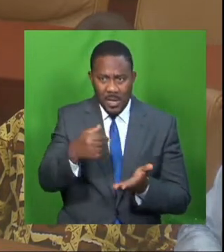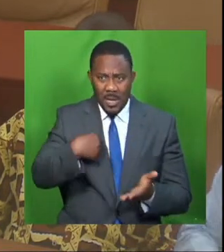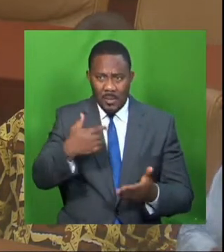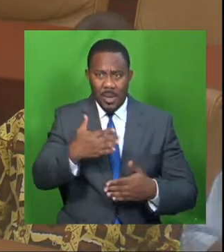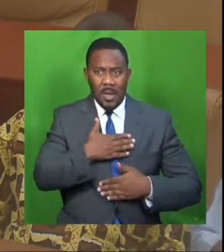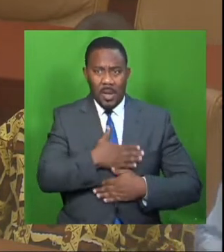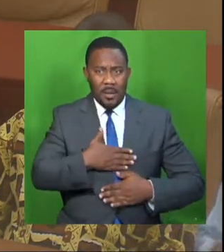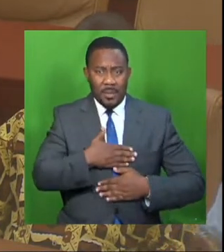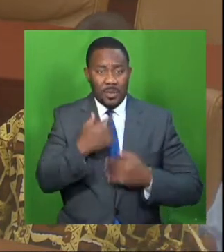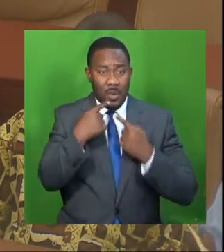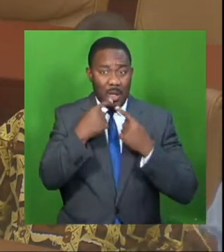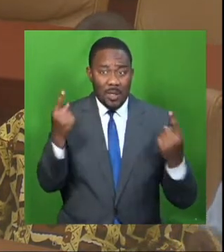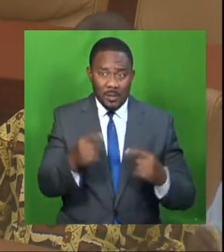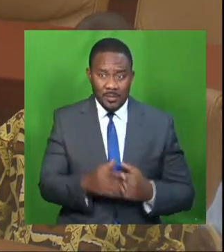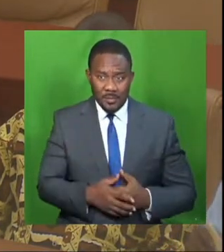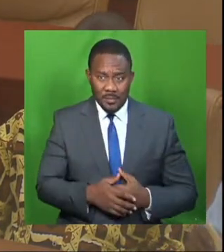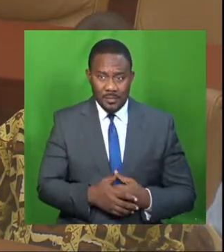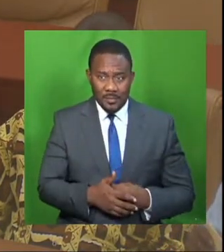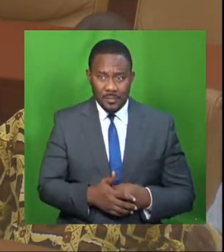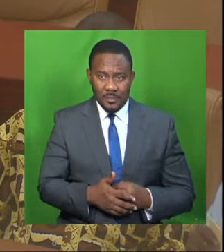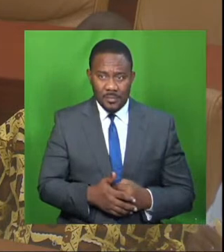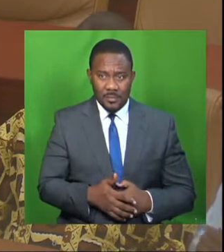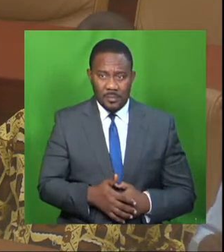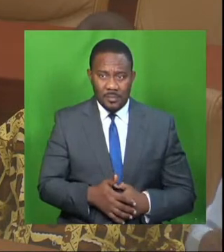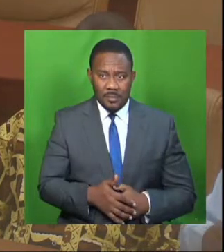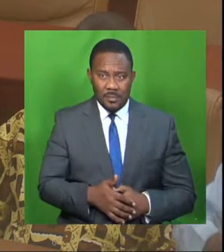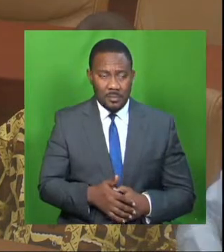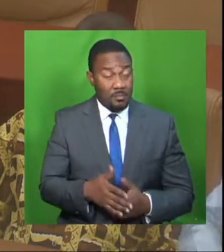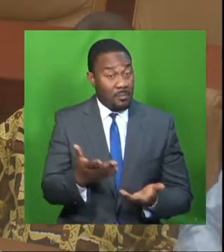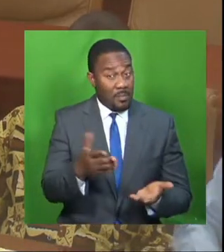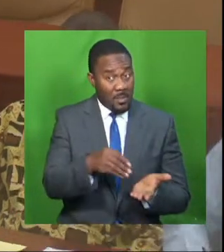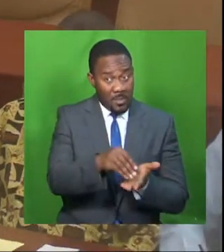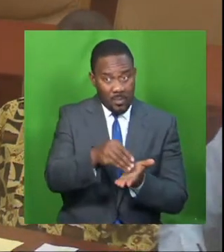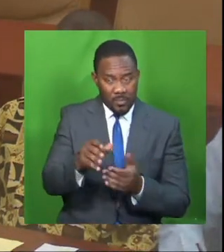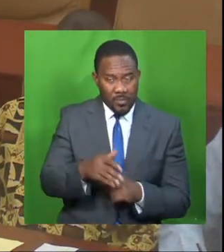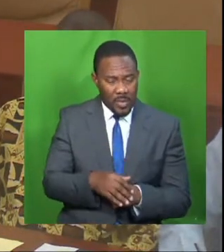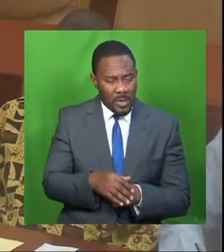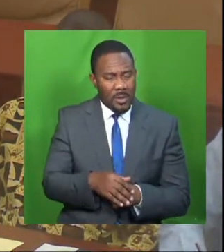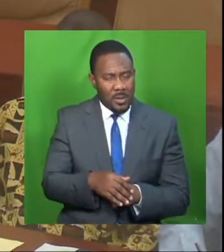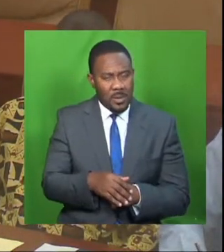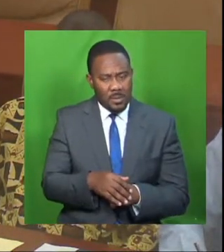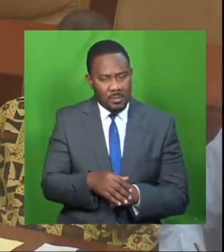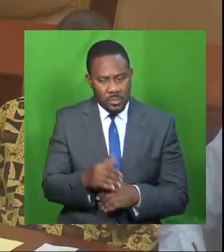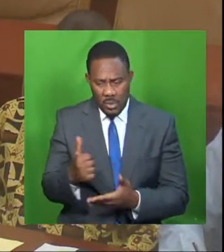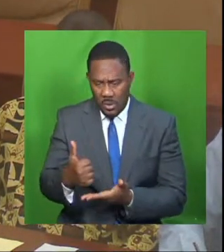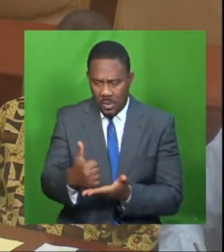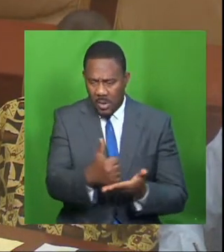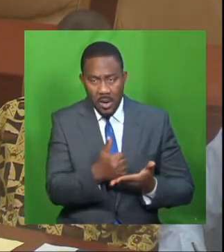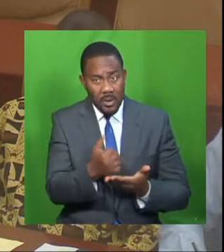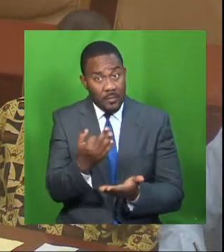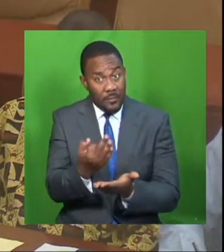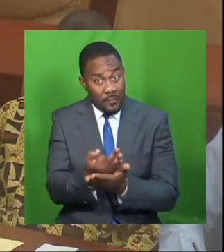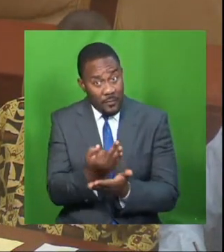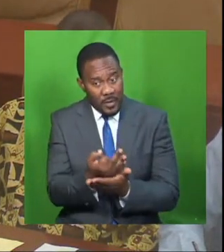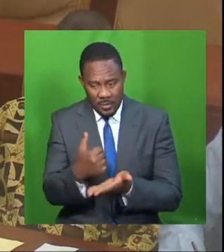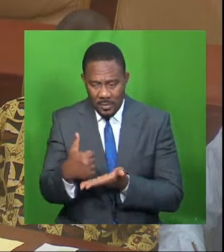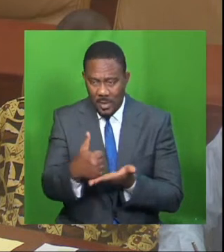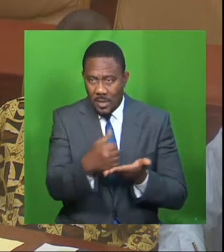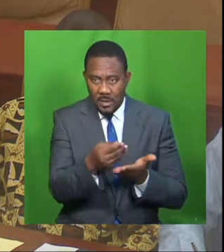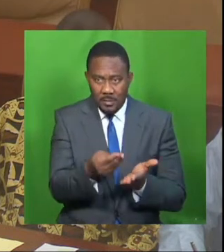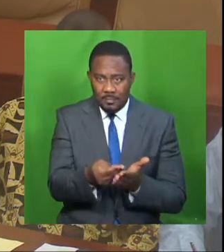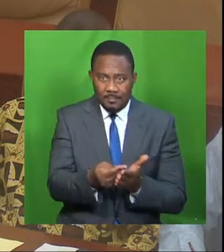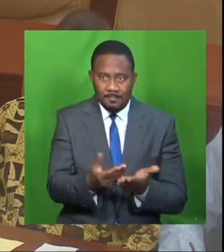in April 2020 by the majority leader, when he presented the budget, his own budget annual debt stock report